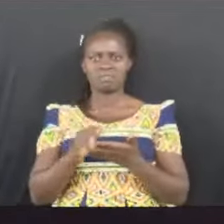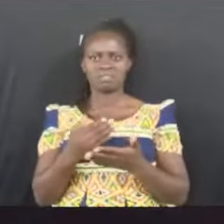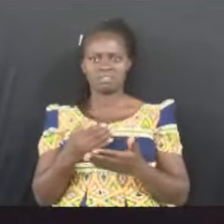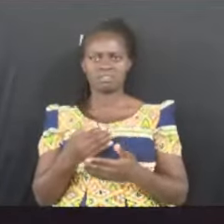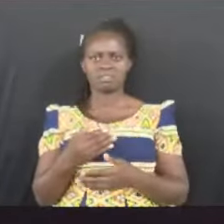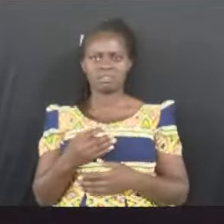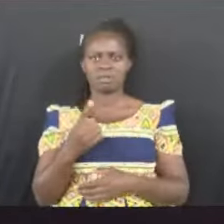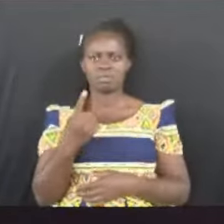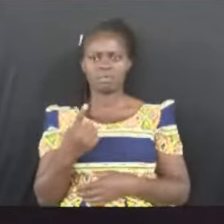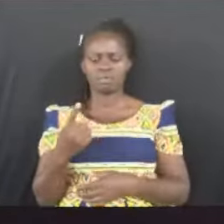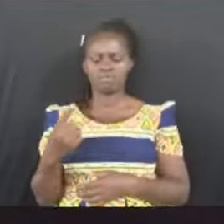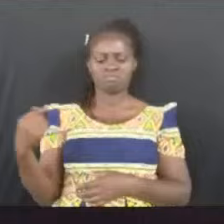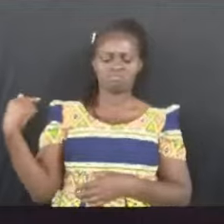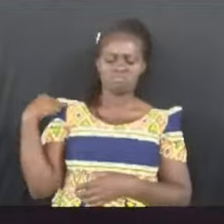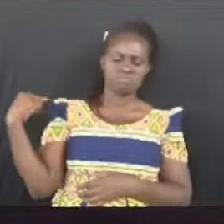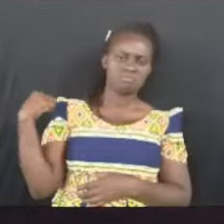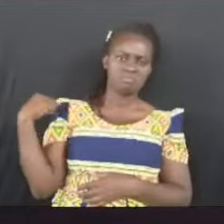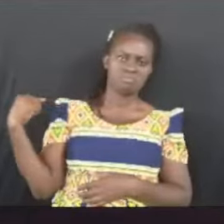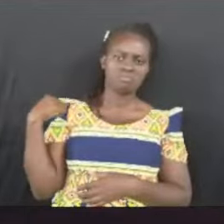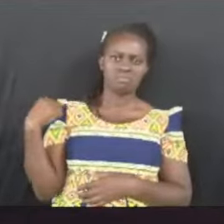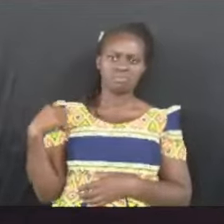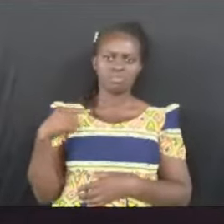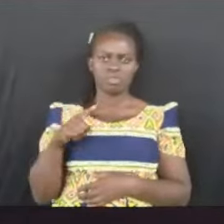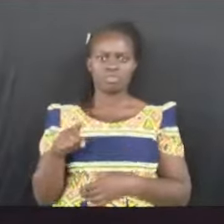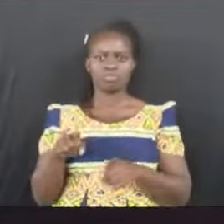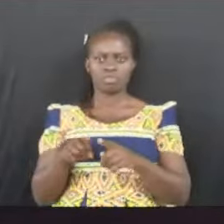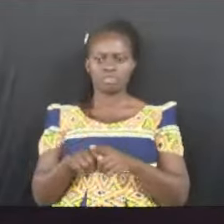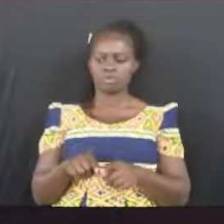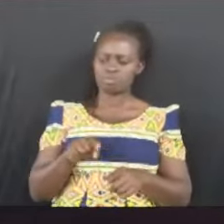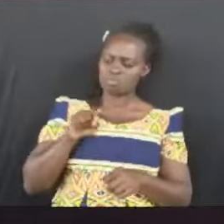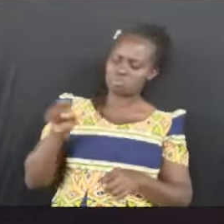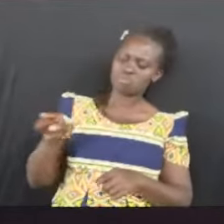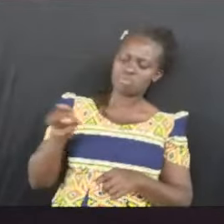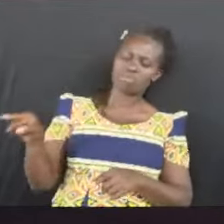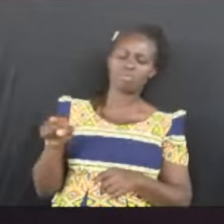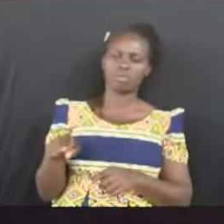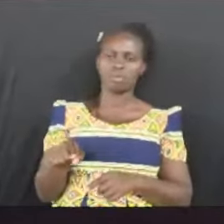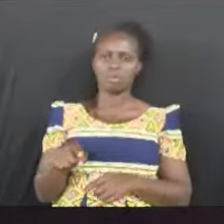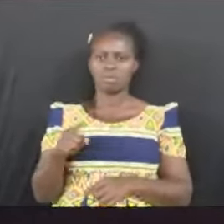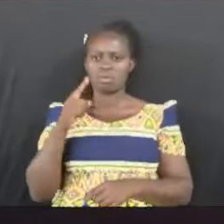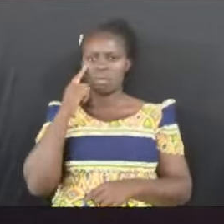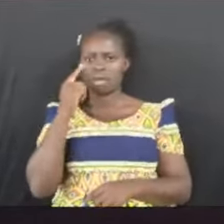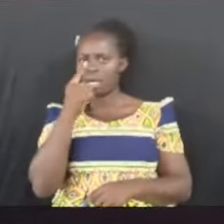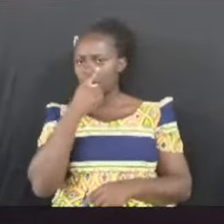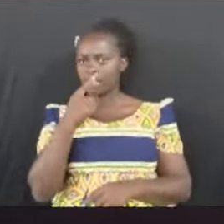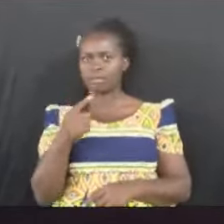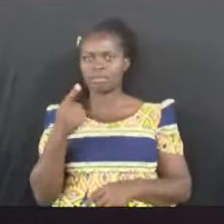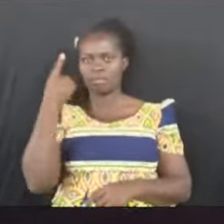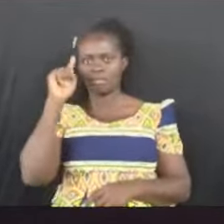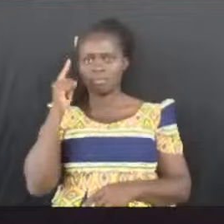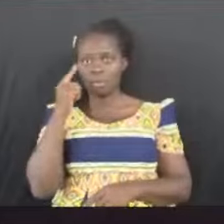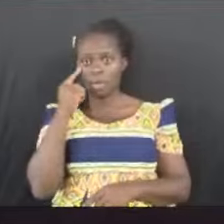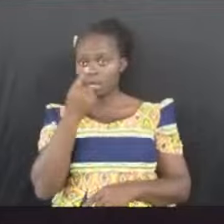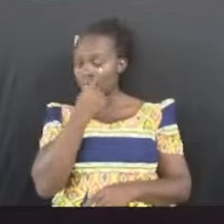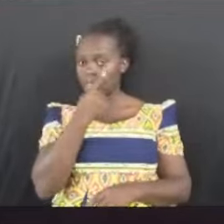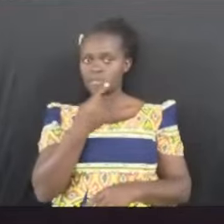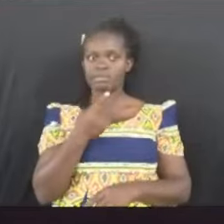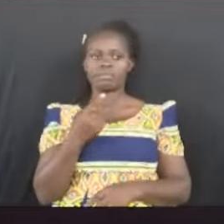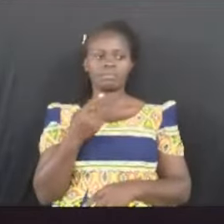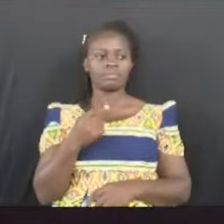know, give it back, you know, an eye for an eye, a tooth for a tooth. But Jesus